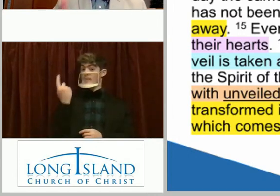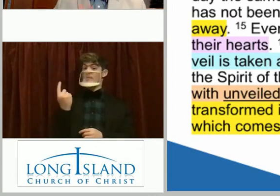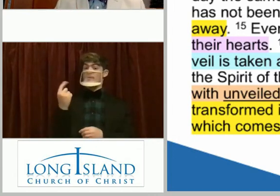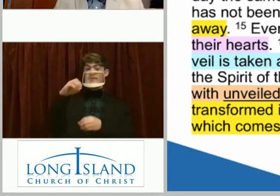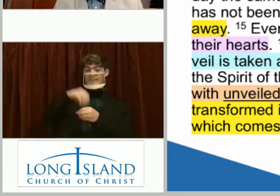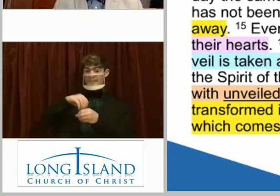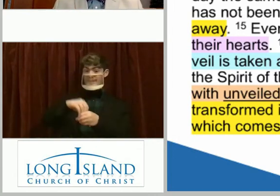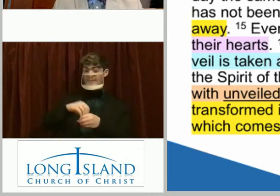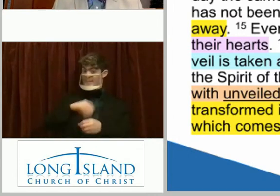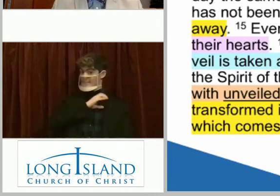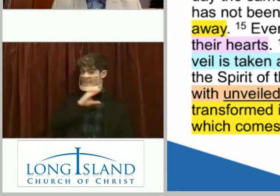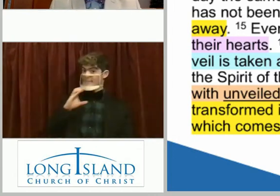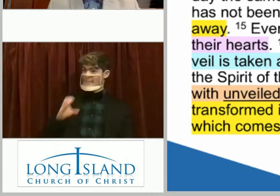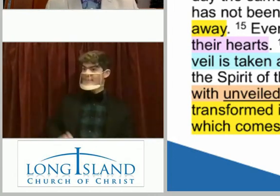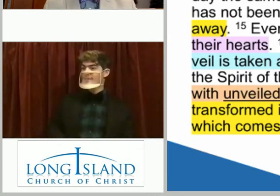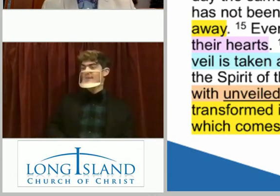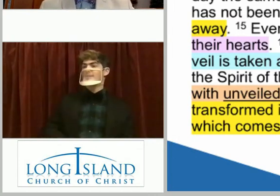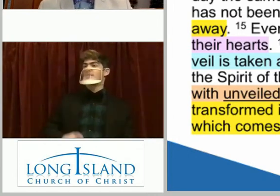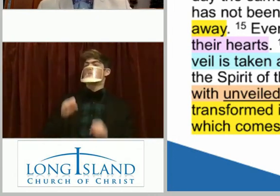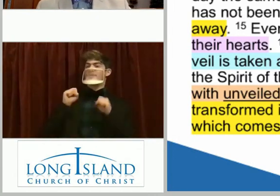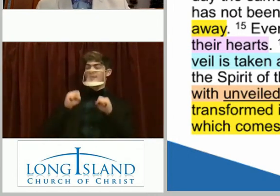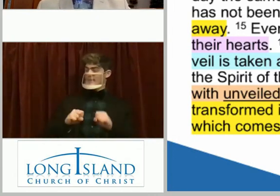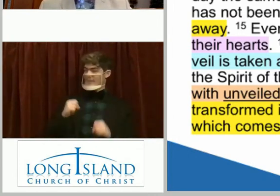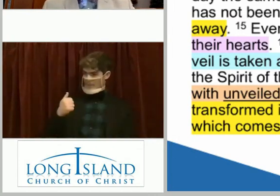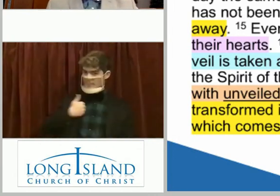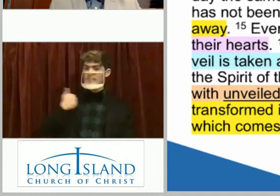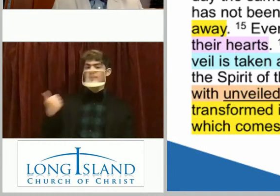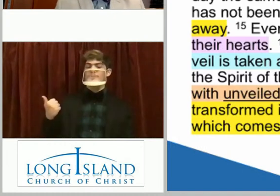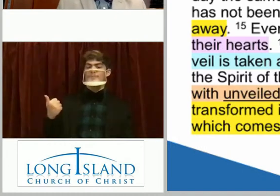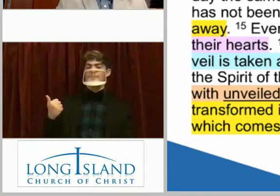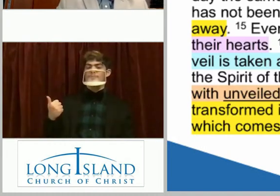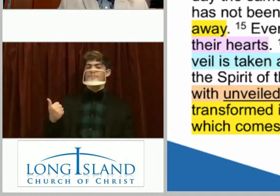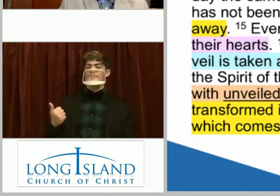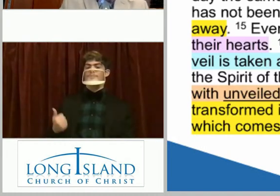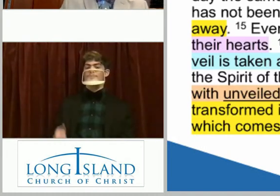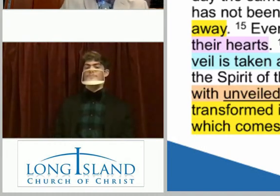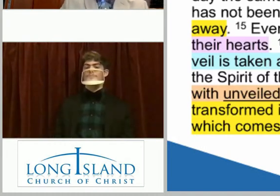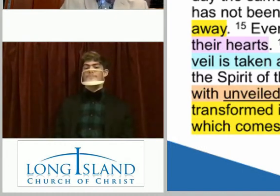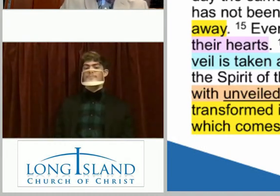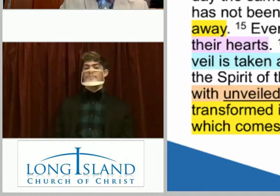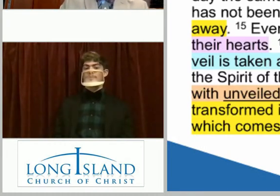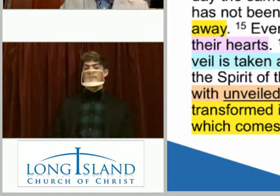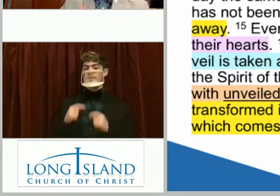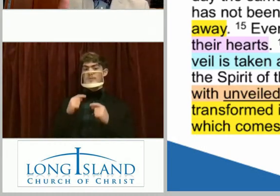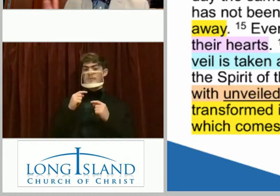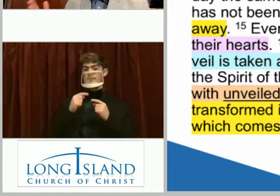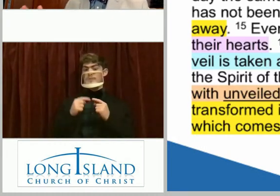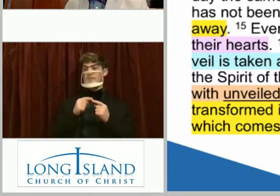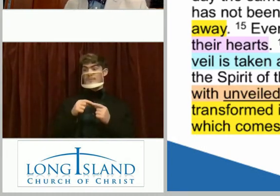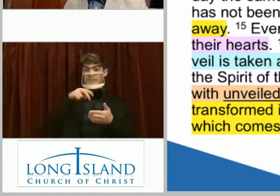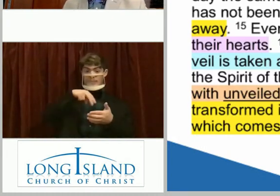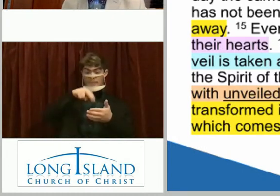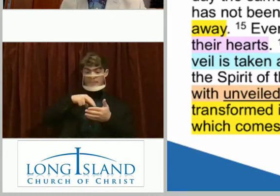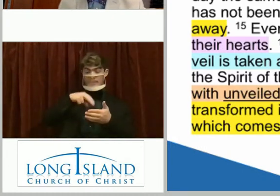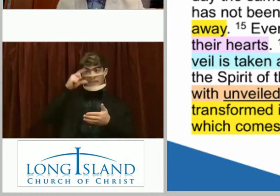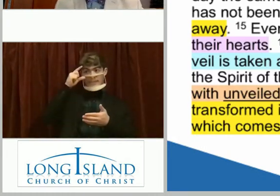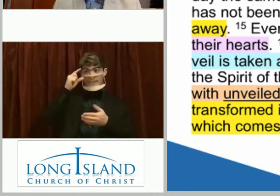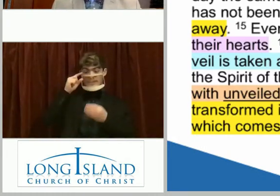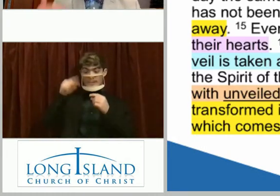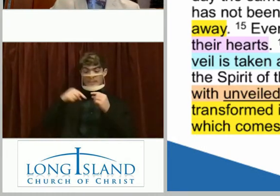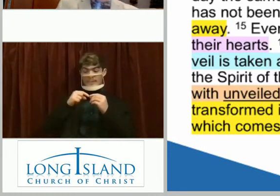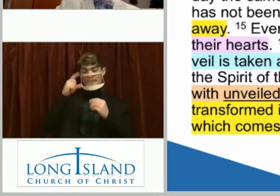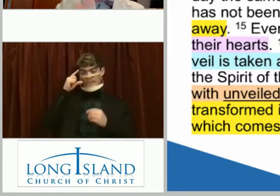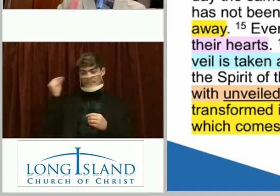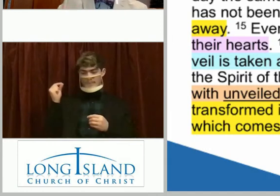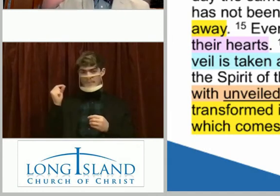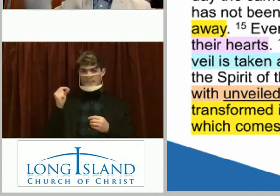in Christ it is taken away. Even to this day, when Moses is read, a veil covers their heart.